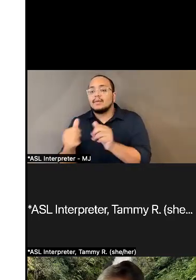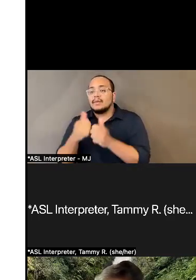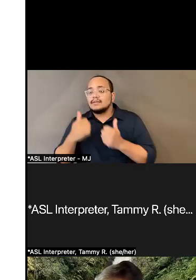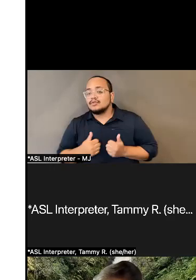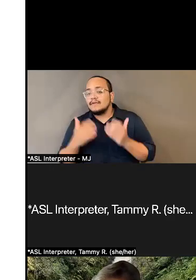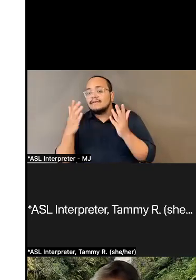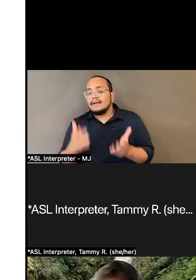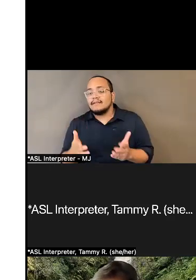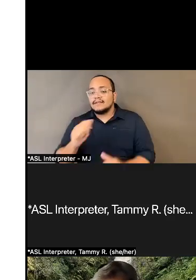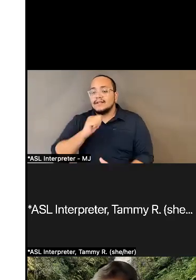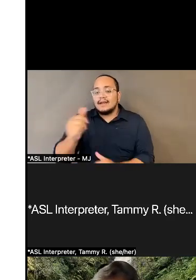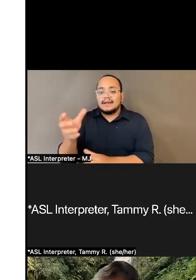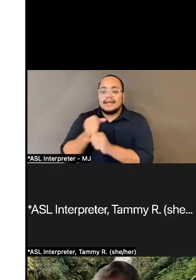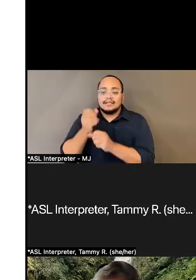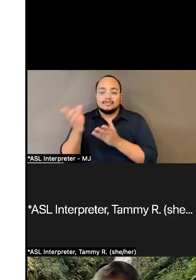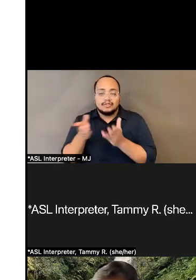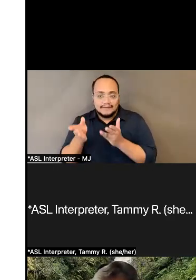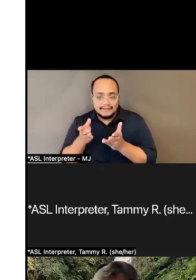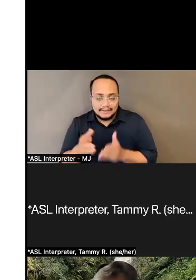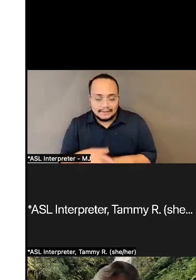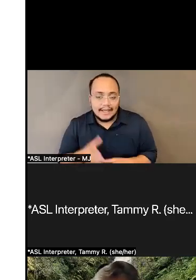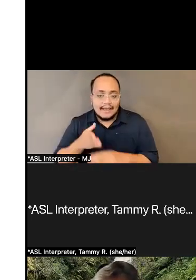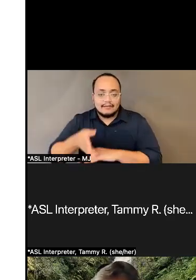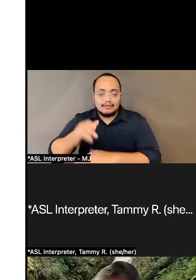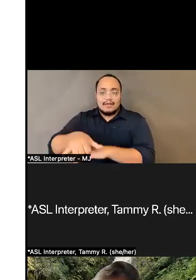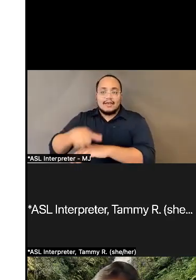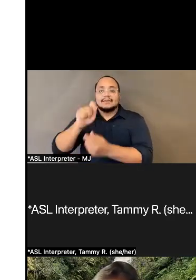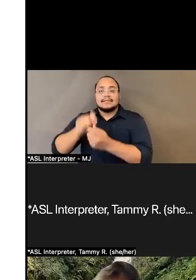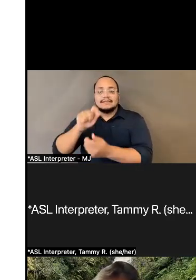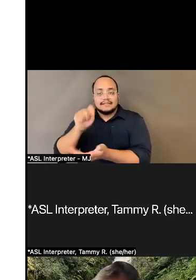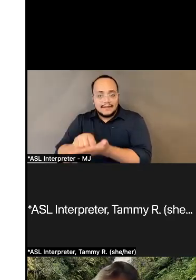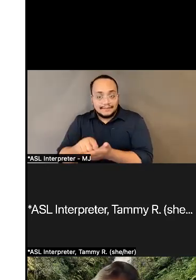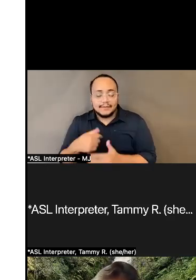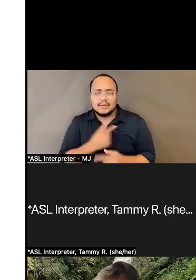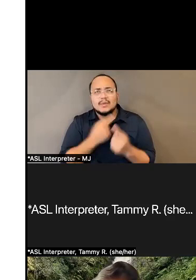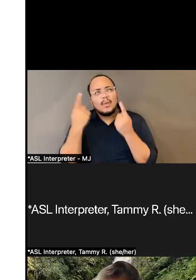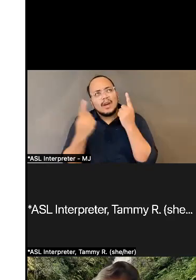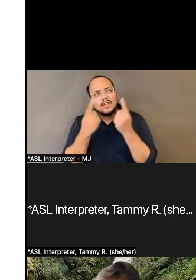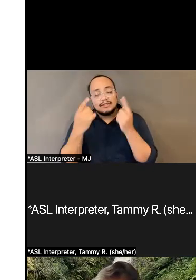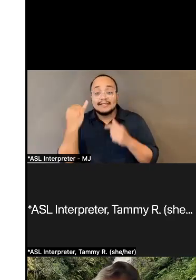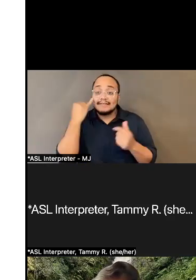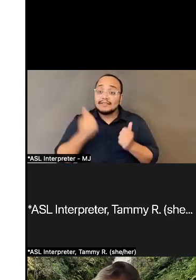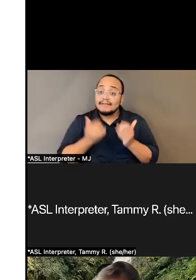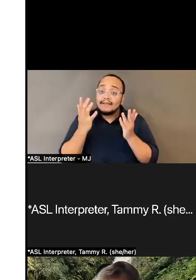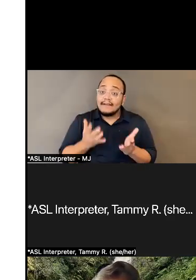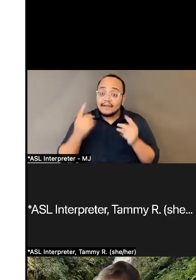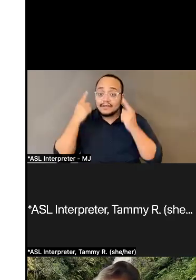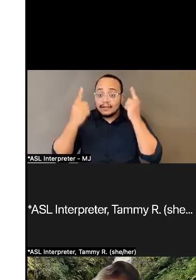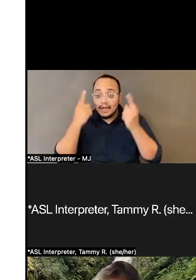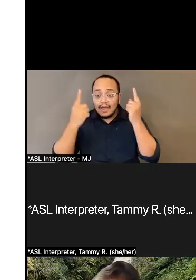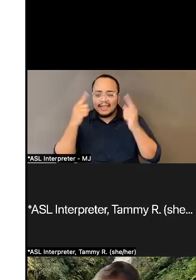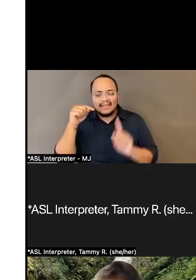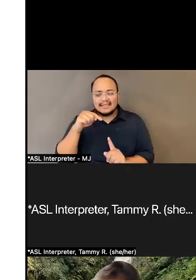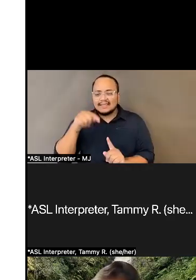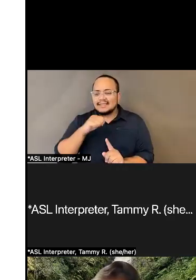survivors not receiving services after that time. We're wondering if survivors thought this is not